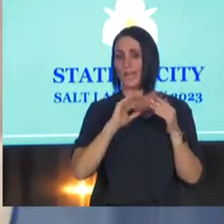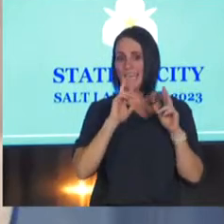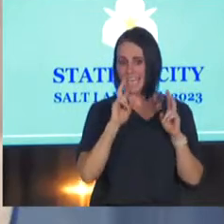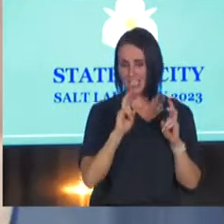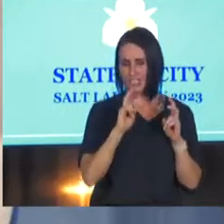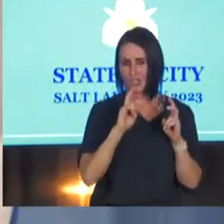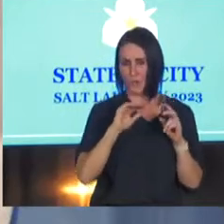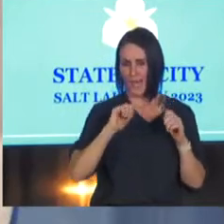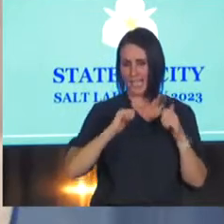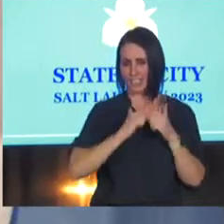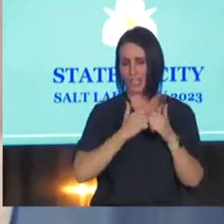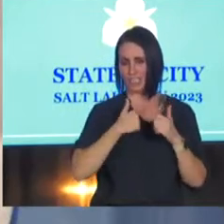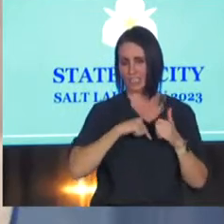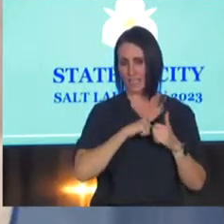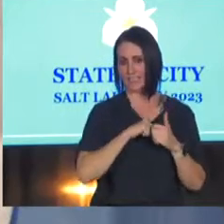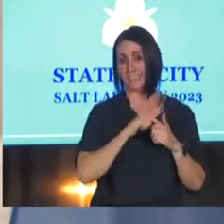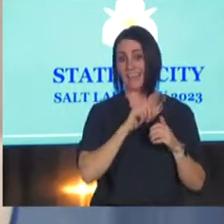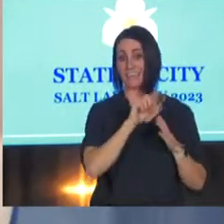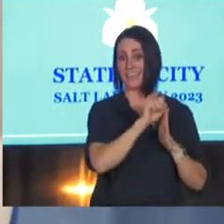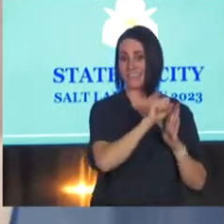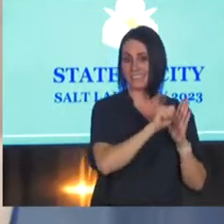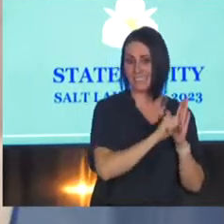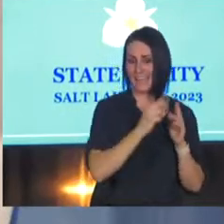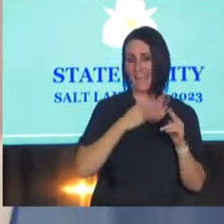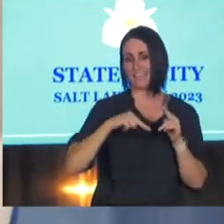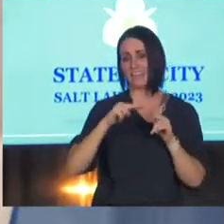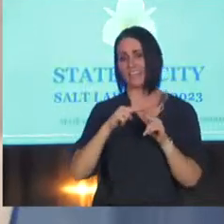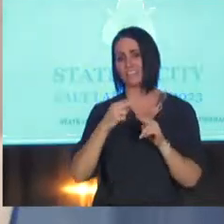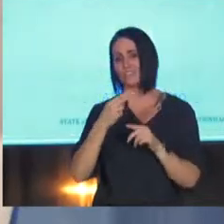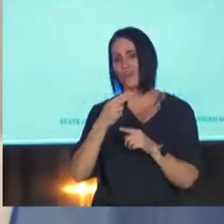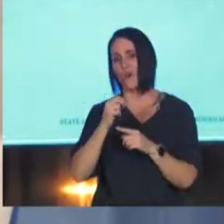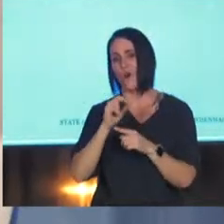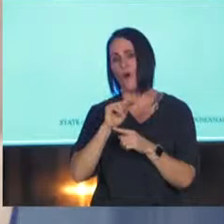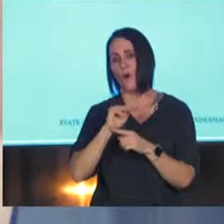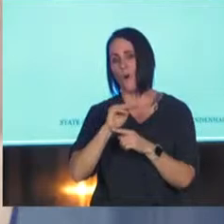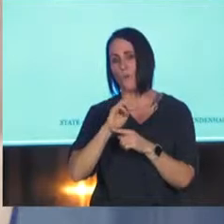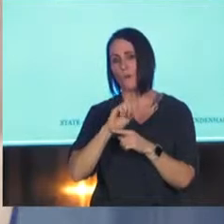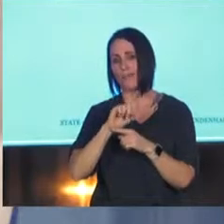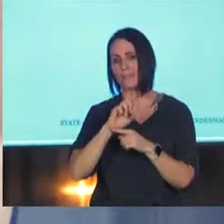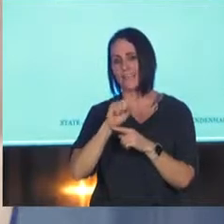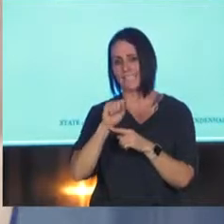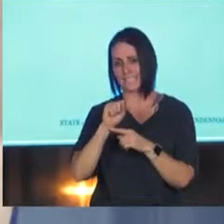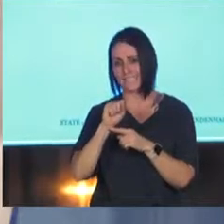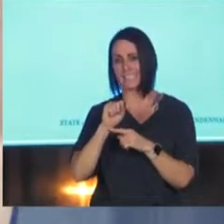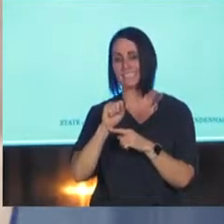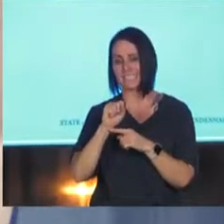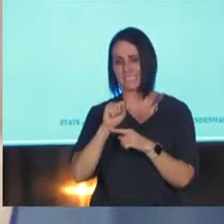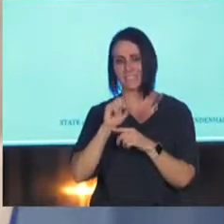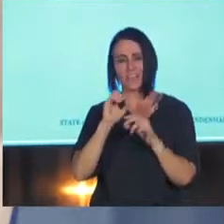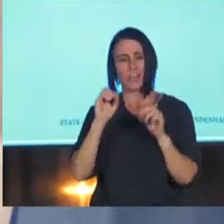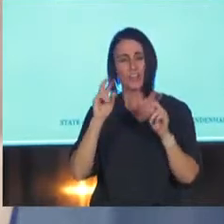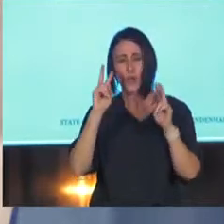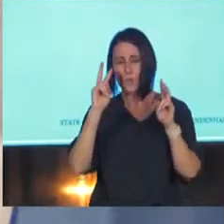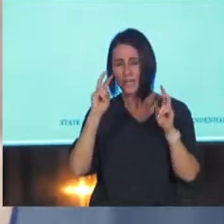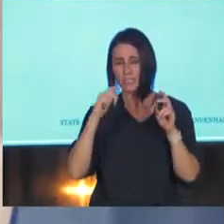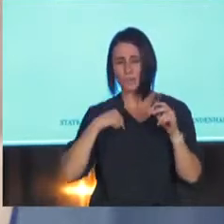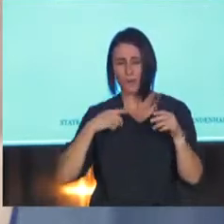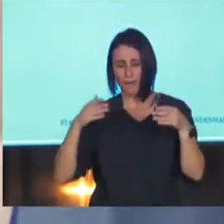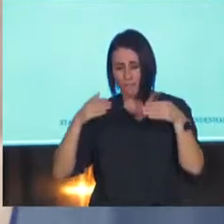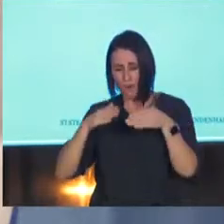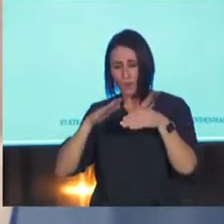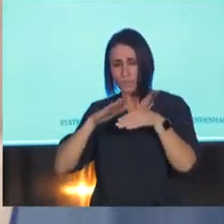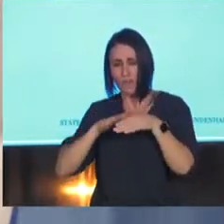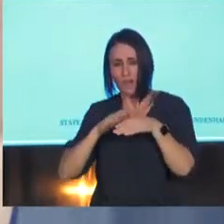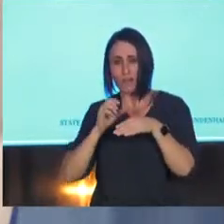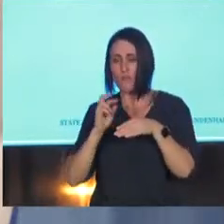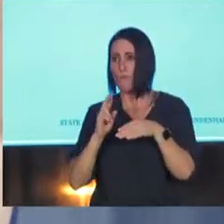like the state's and the nation's homelessness crisis. There is no issue that I spend more time on, or no